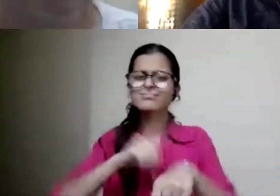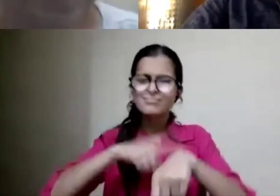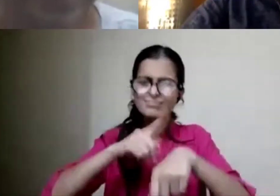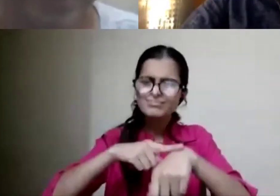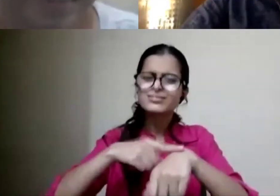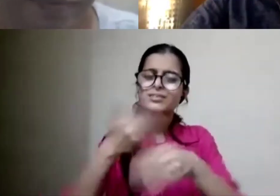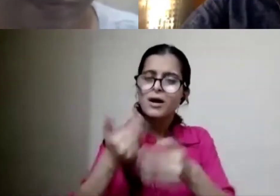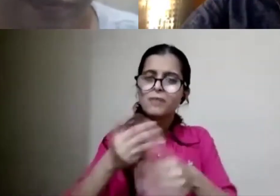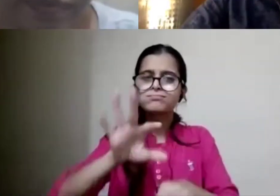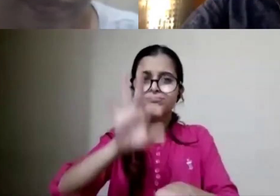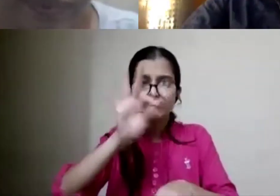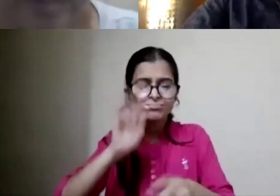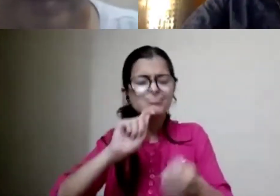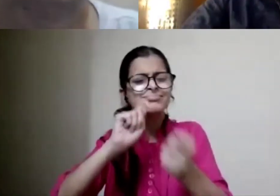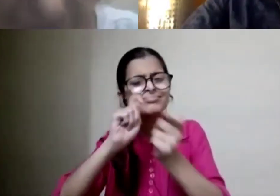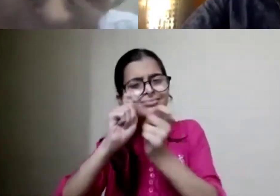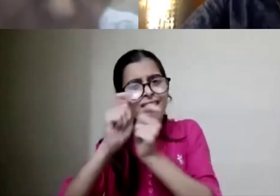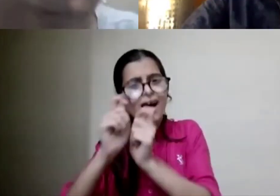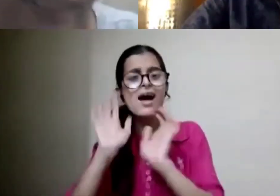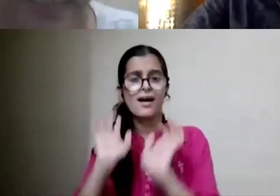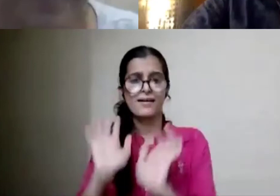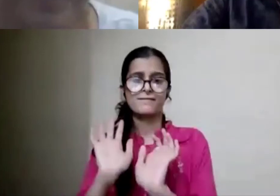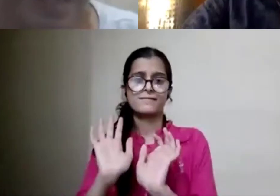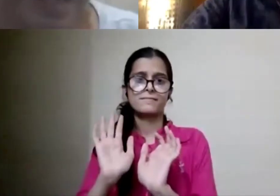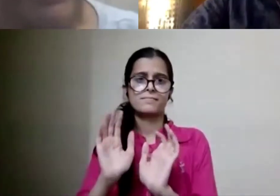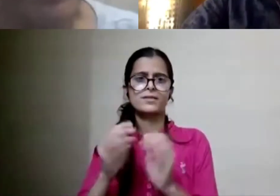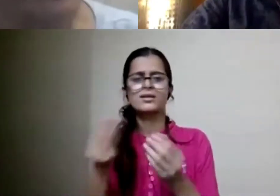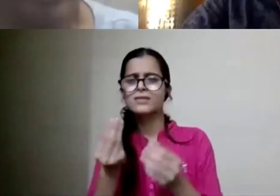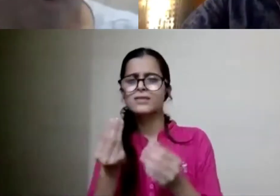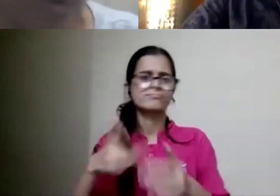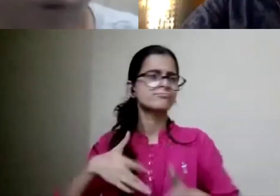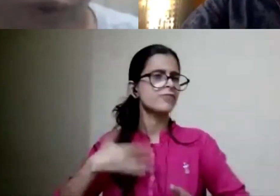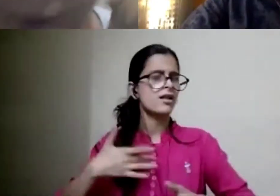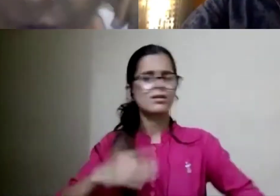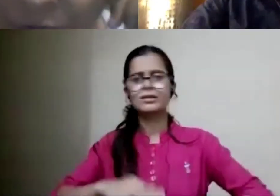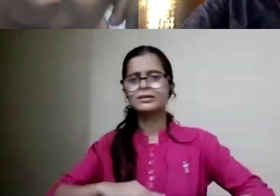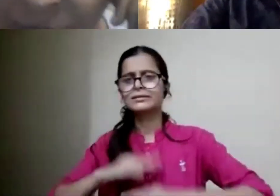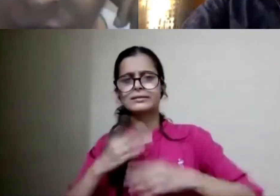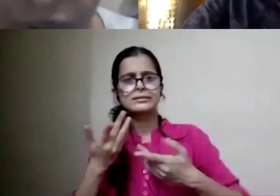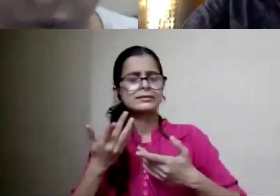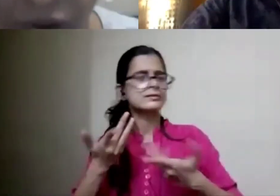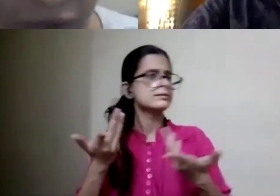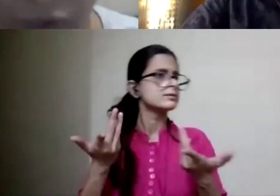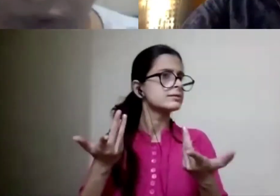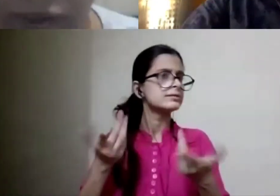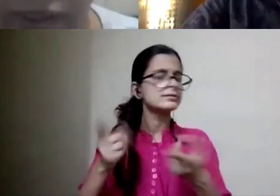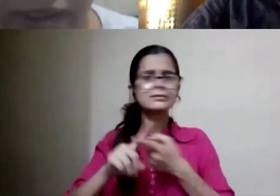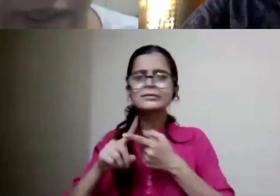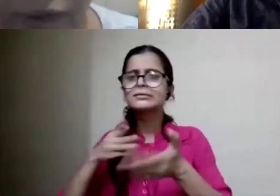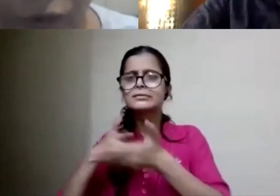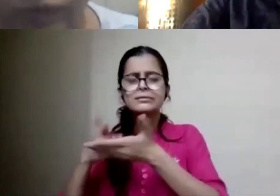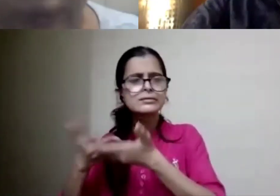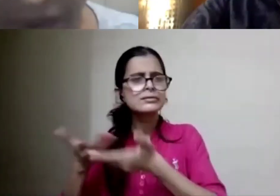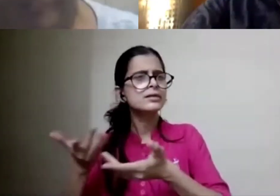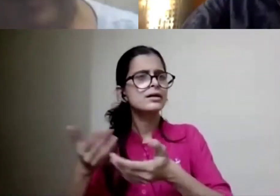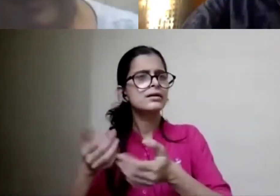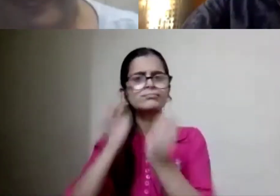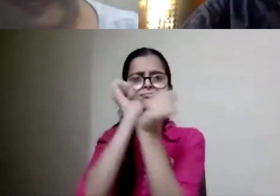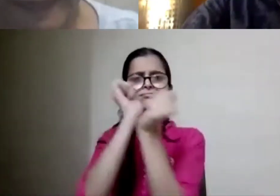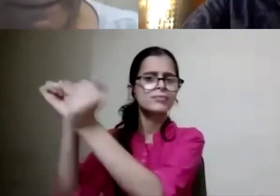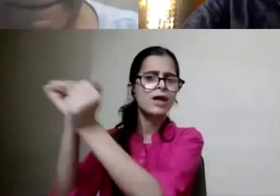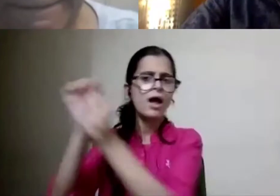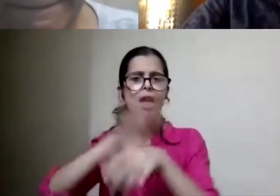choice galis. They have to be sophisticated galis because we don't want to get locked up into Tihar and wherever else they send you.